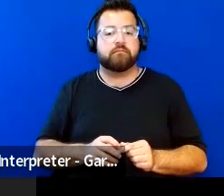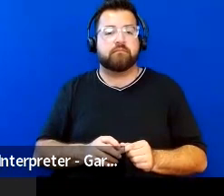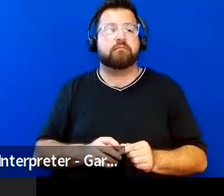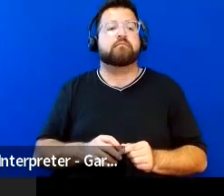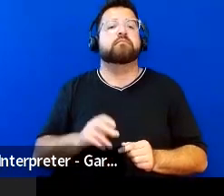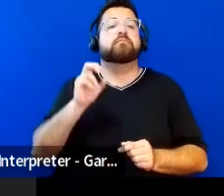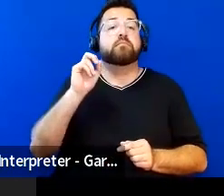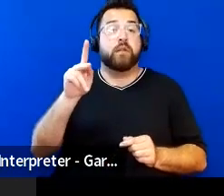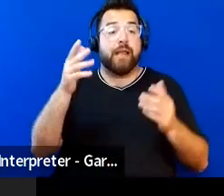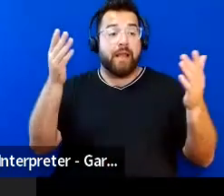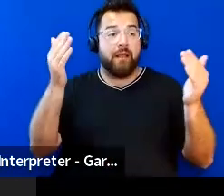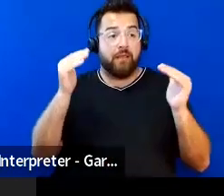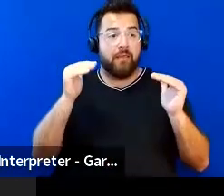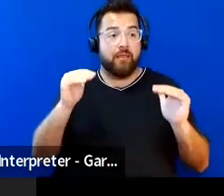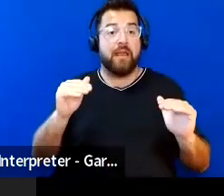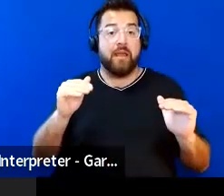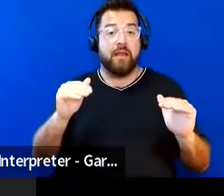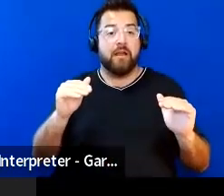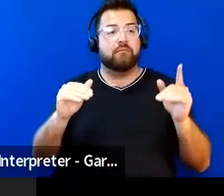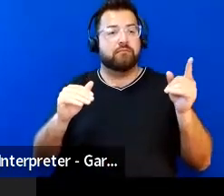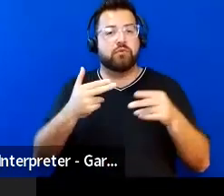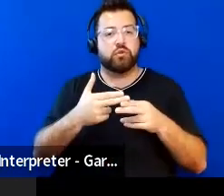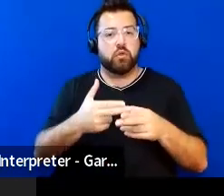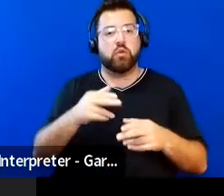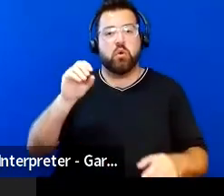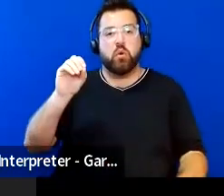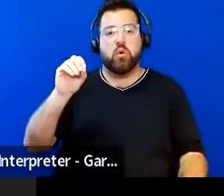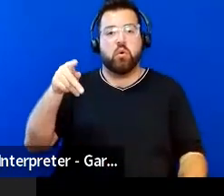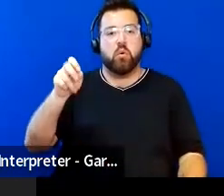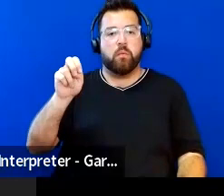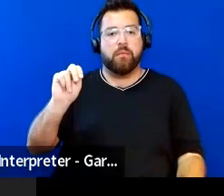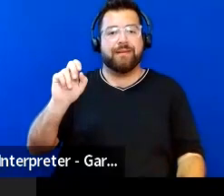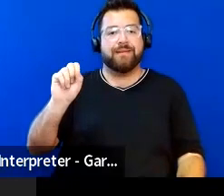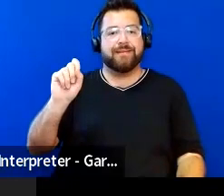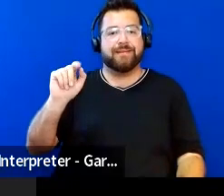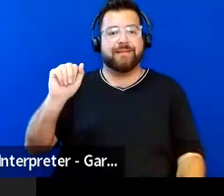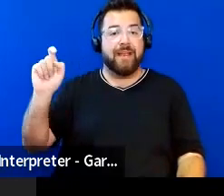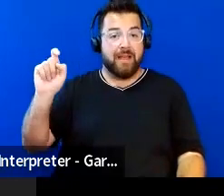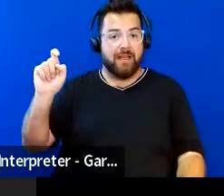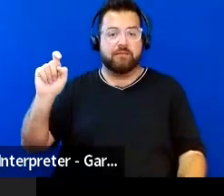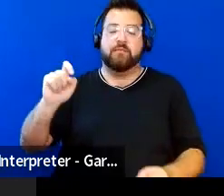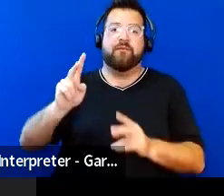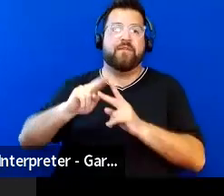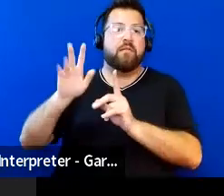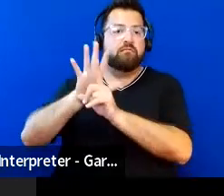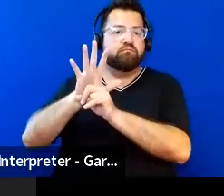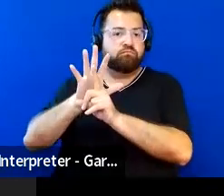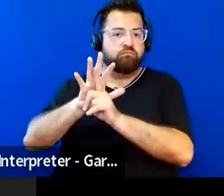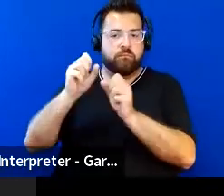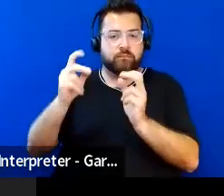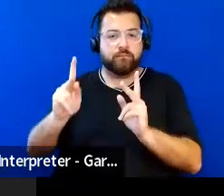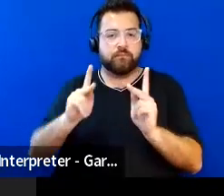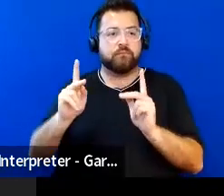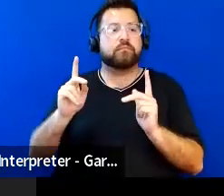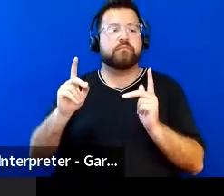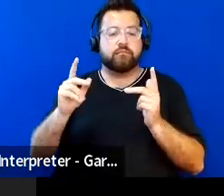And then the next one is OpenStax, and this is a real popular one. A lot of people have heard of OpenStax.